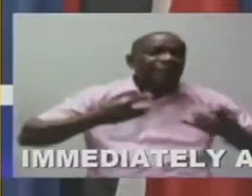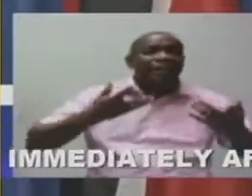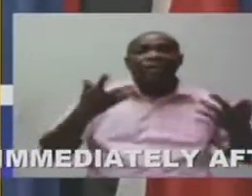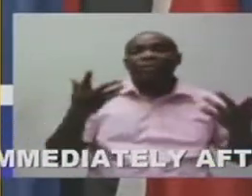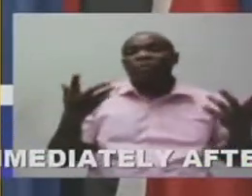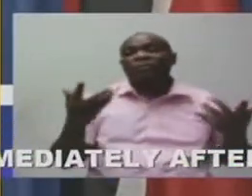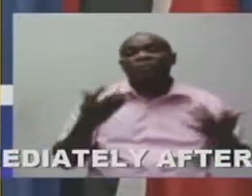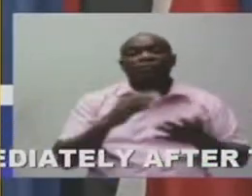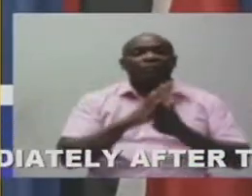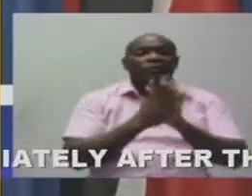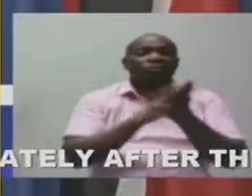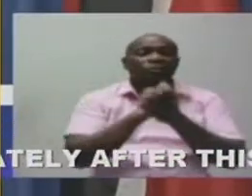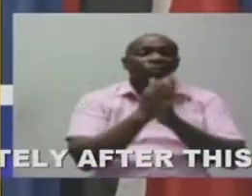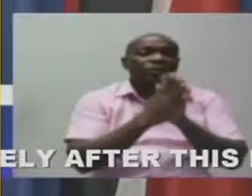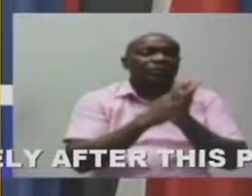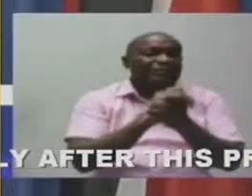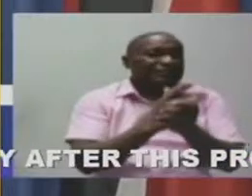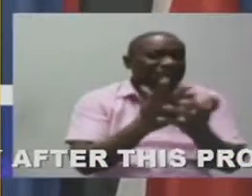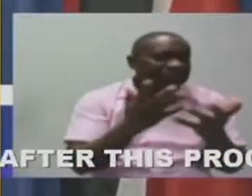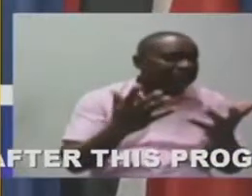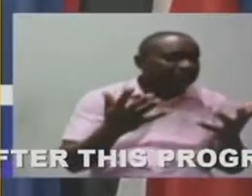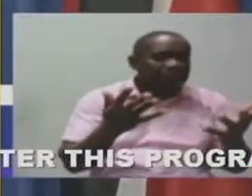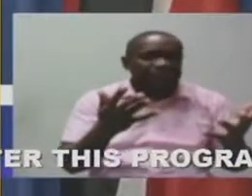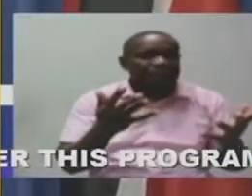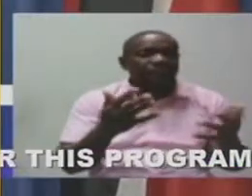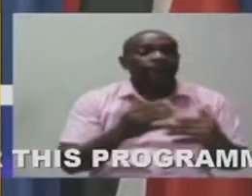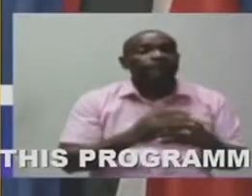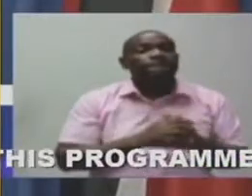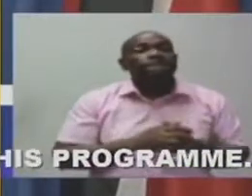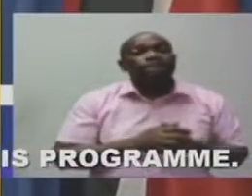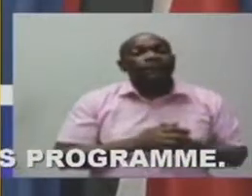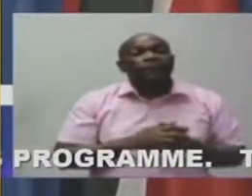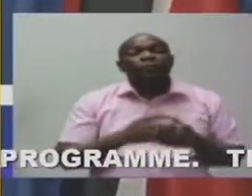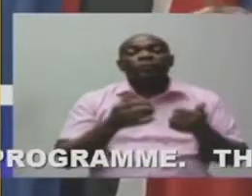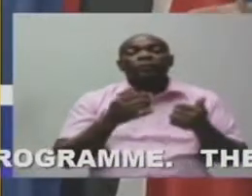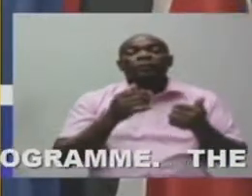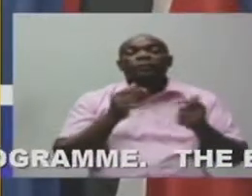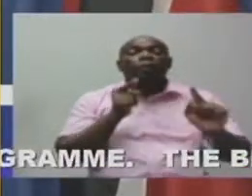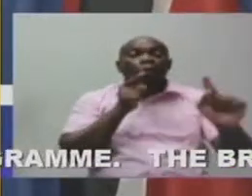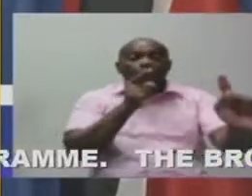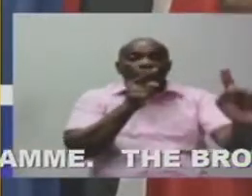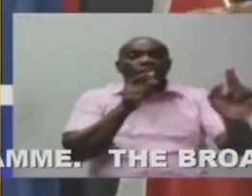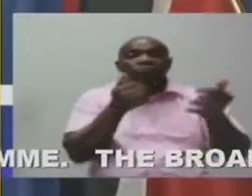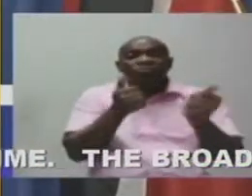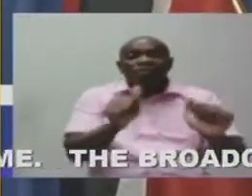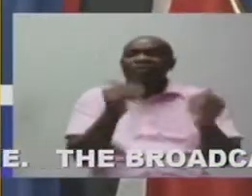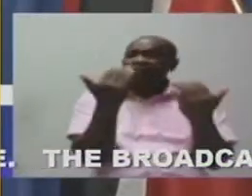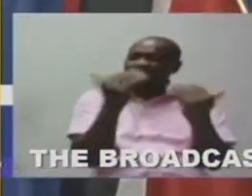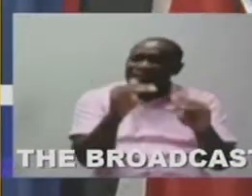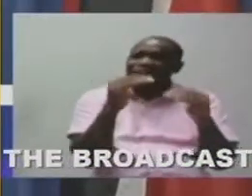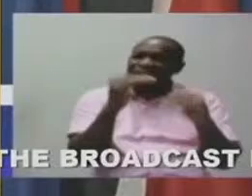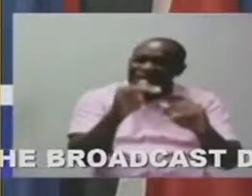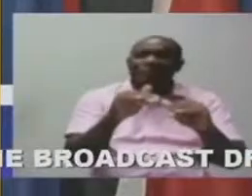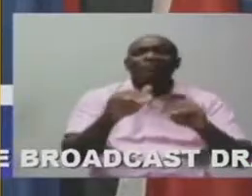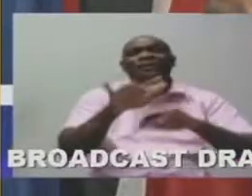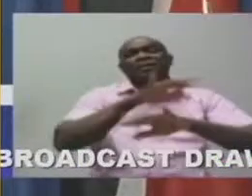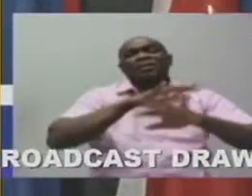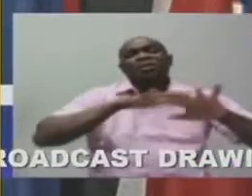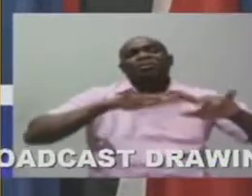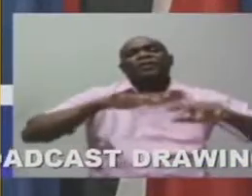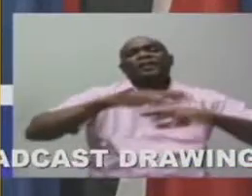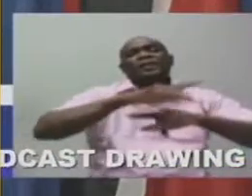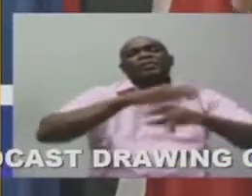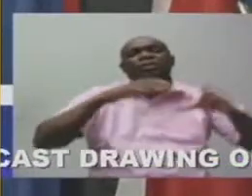that congregation is what you're trying to minimize, especially where we have had to congregate, going out to work, traveling to go to